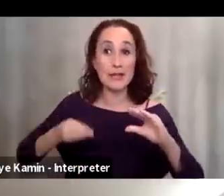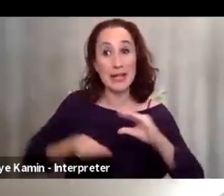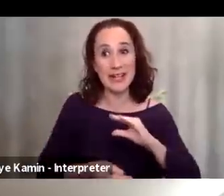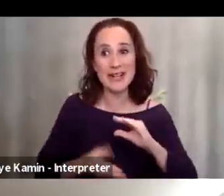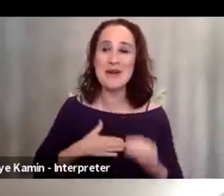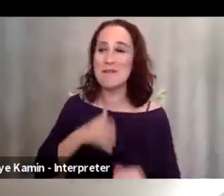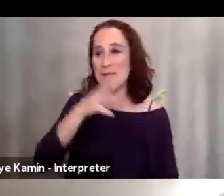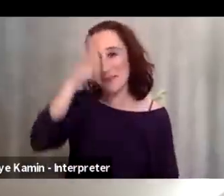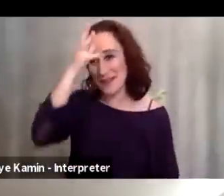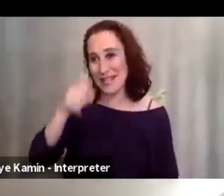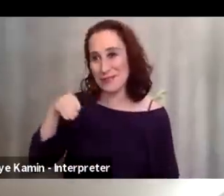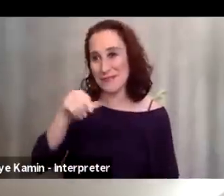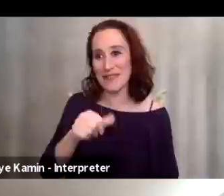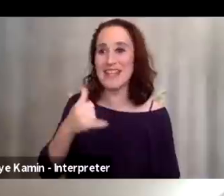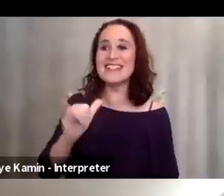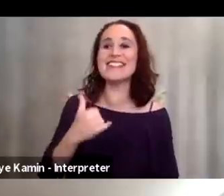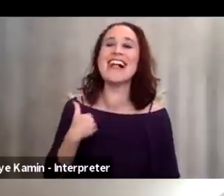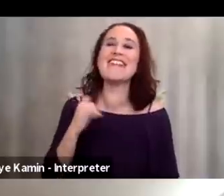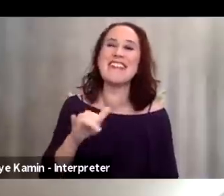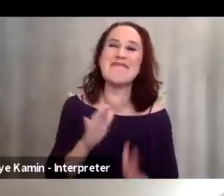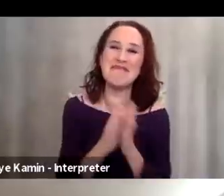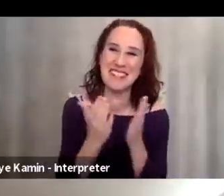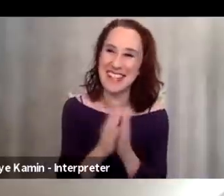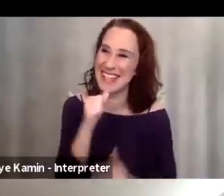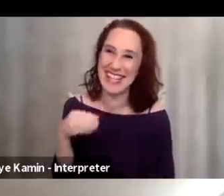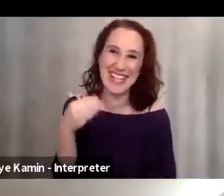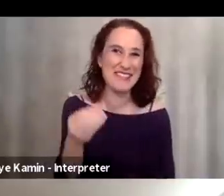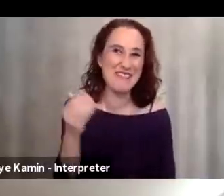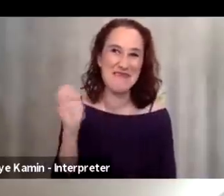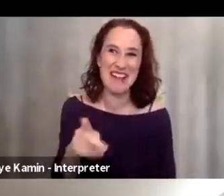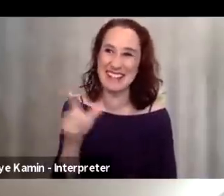had to pay for it and I still have that book. And I think